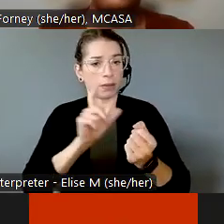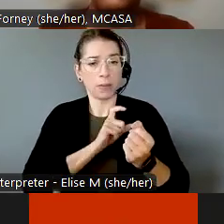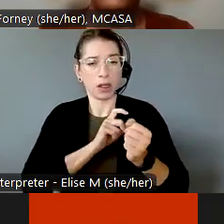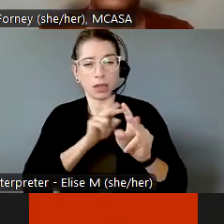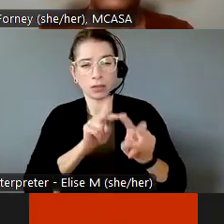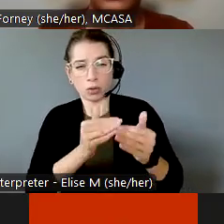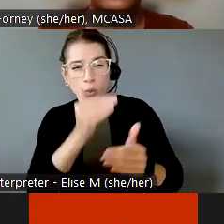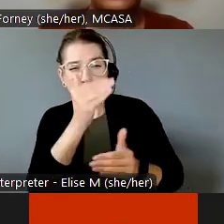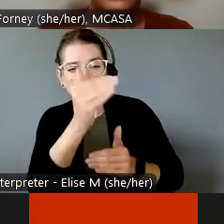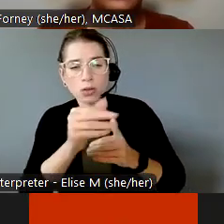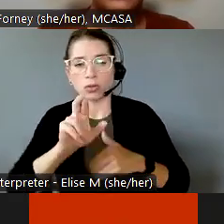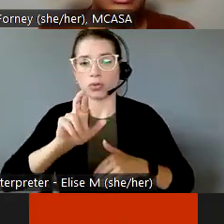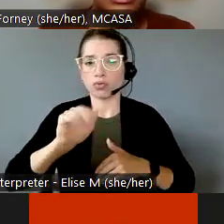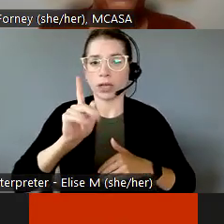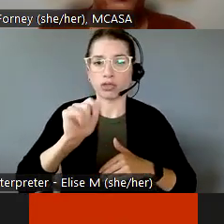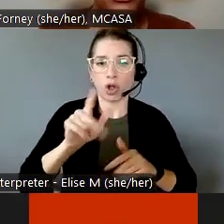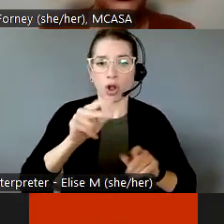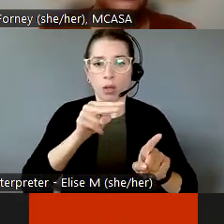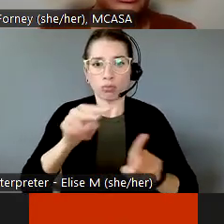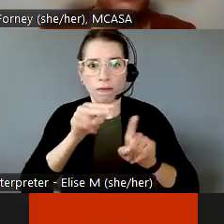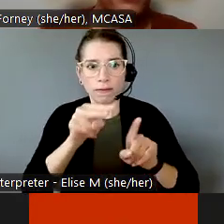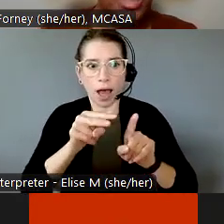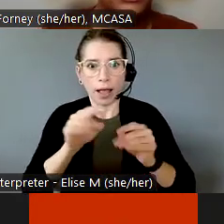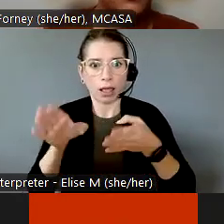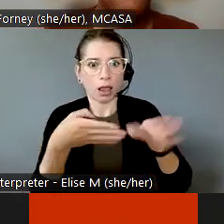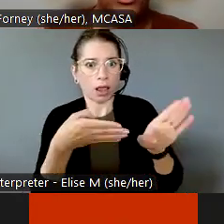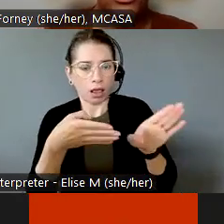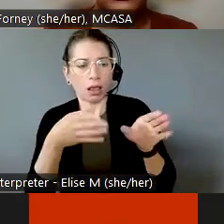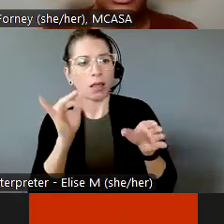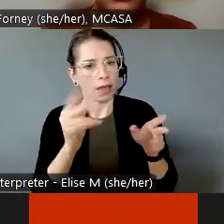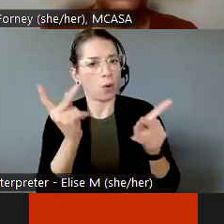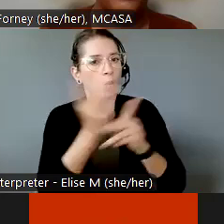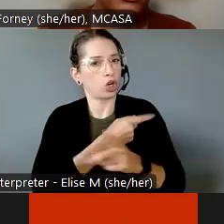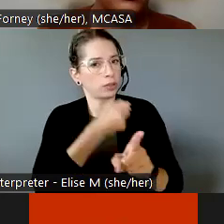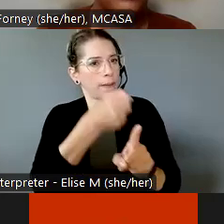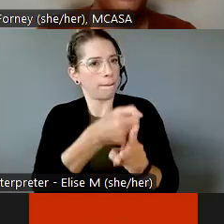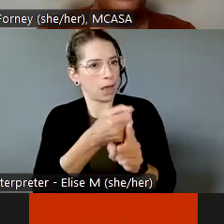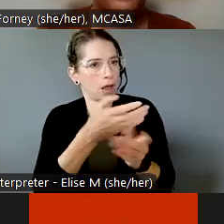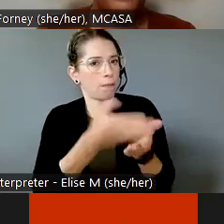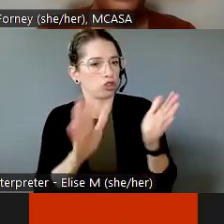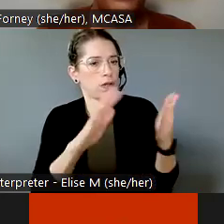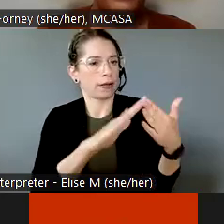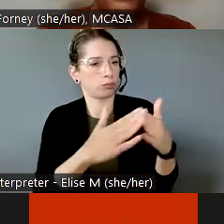many other forms of violence that disproportionately impact marginalized communities.